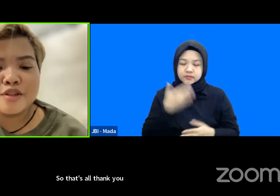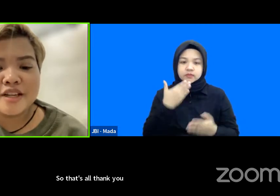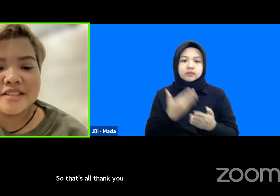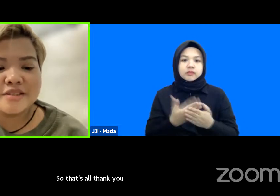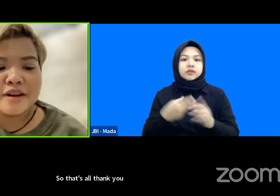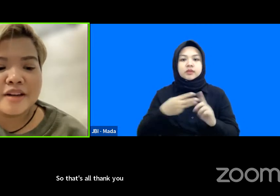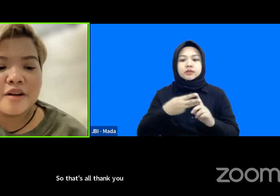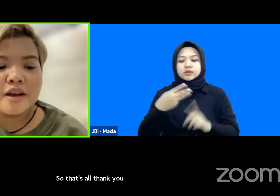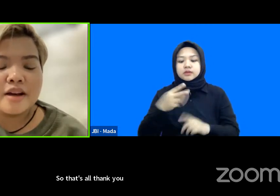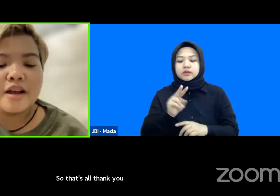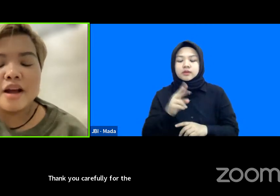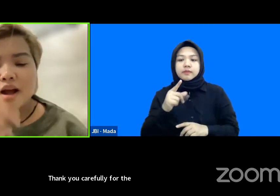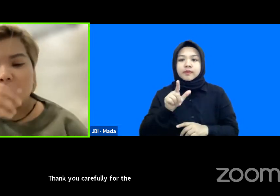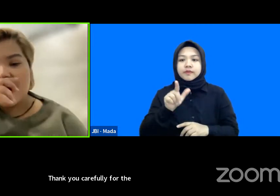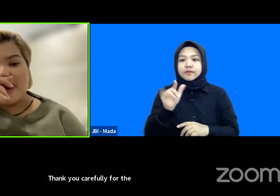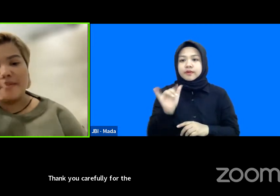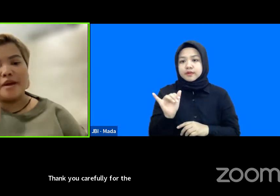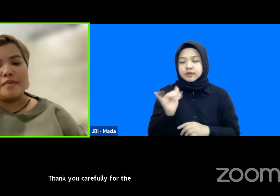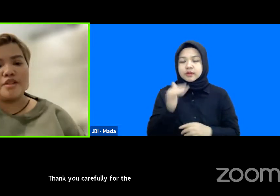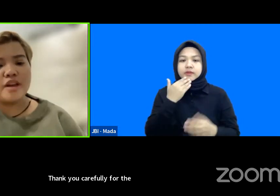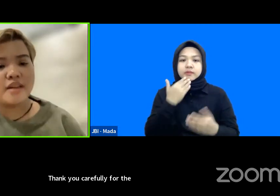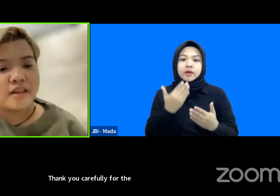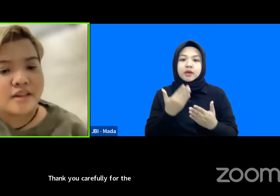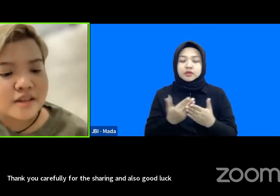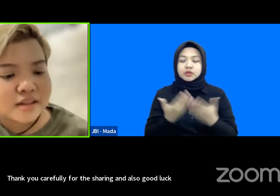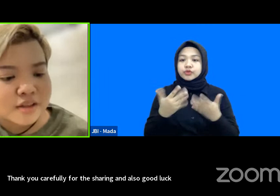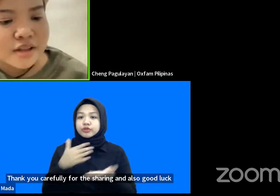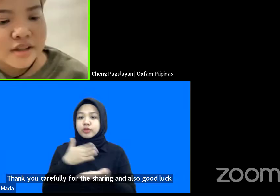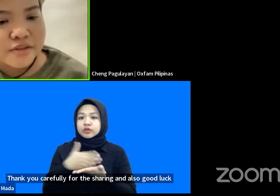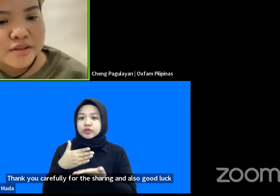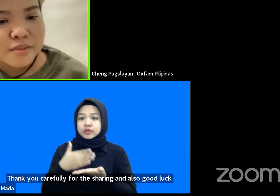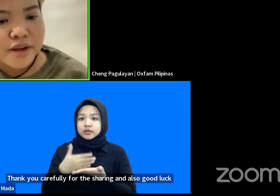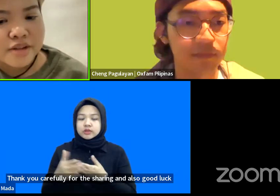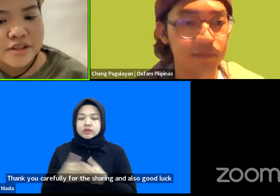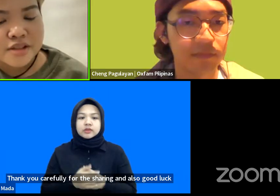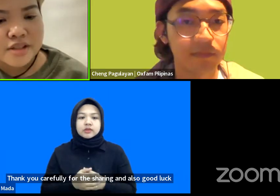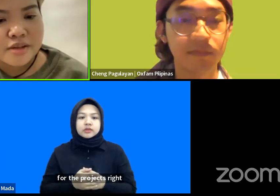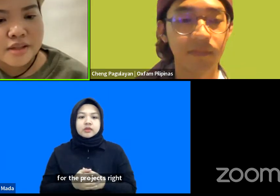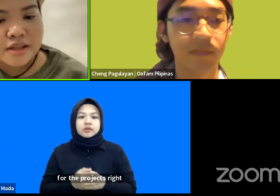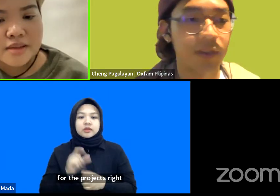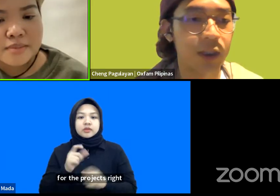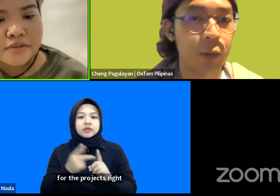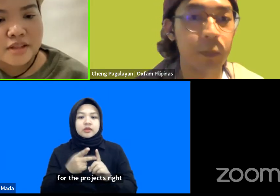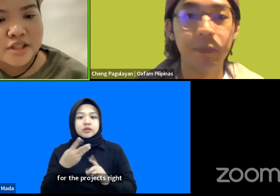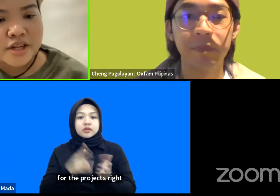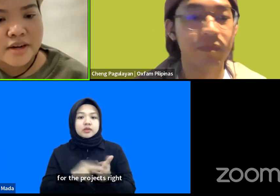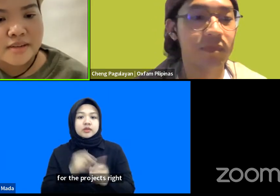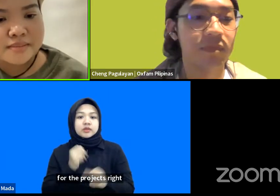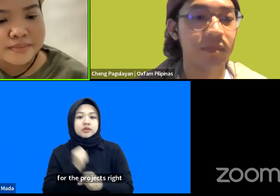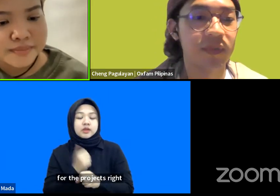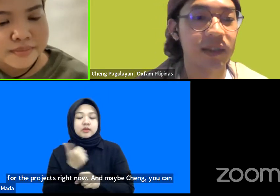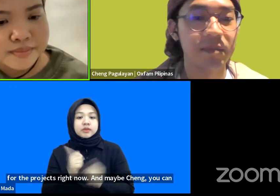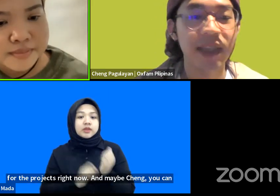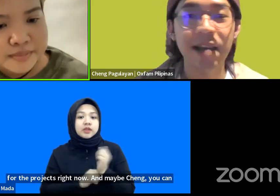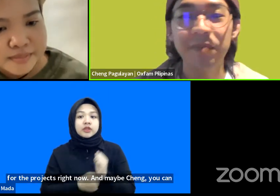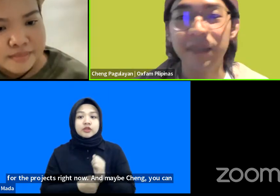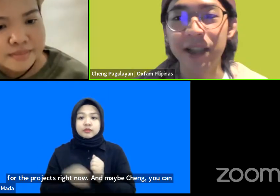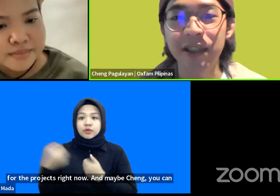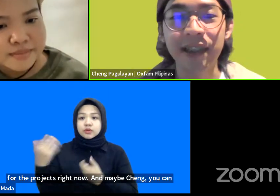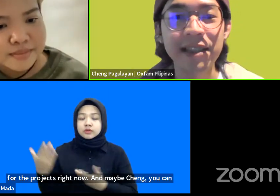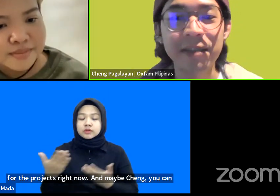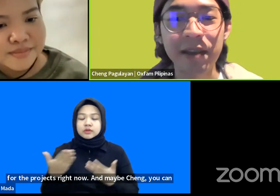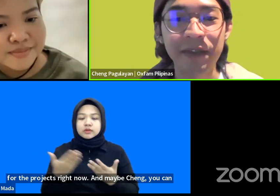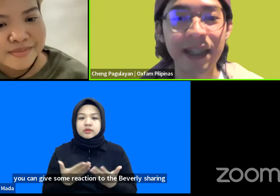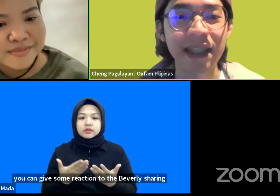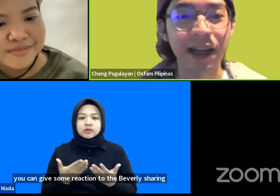for the projects right now. And maybe Cheng, you can give some reaction to the Beverly sharing. Yeah,